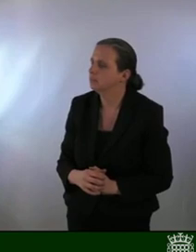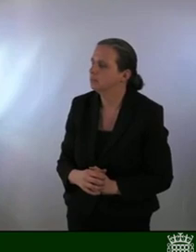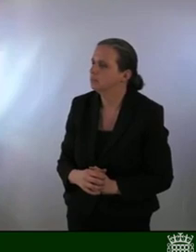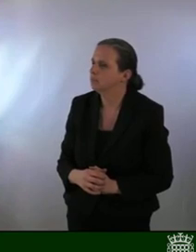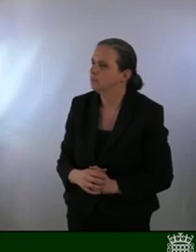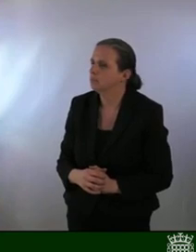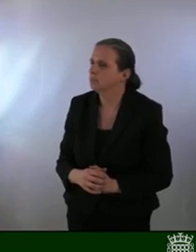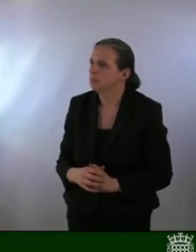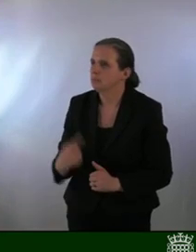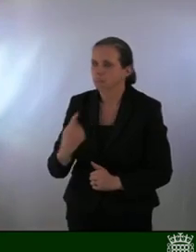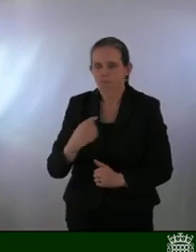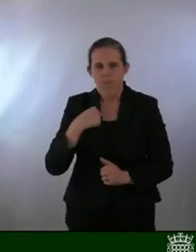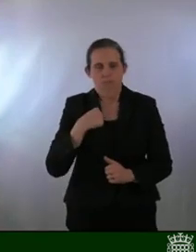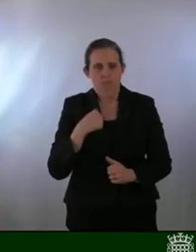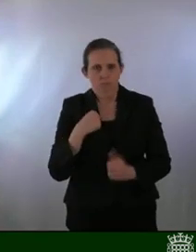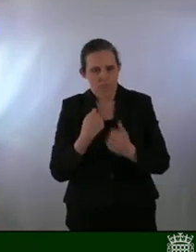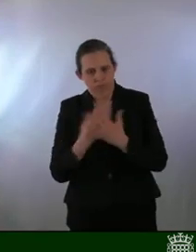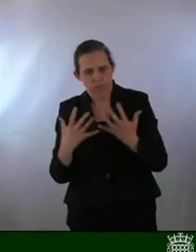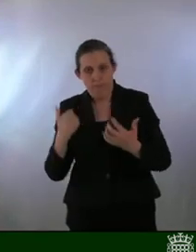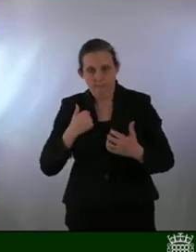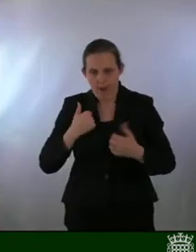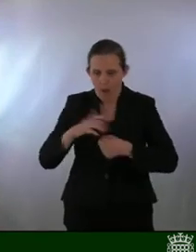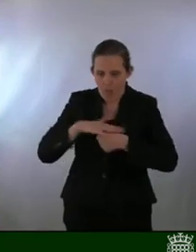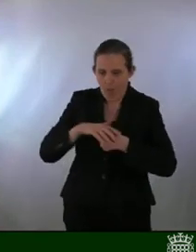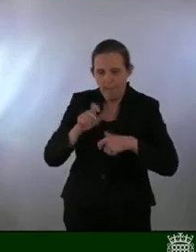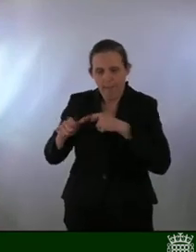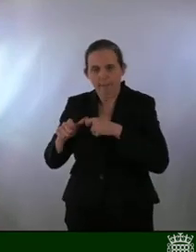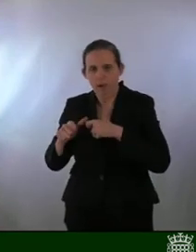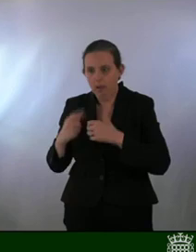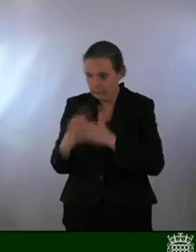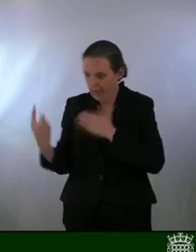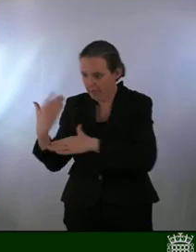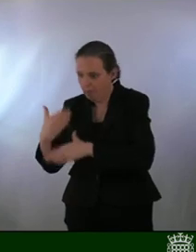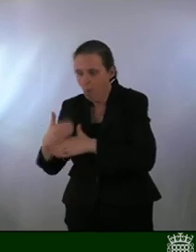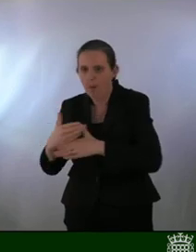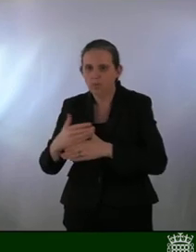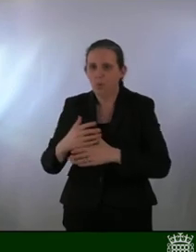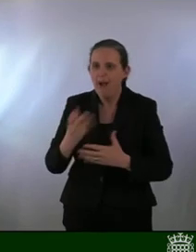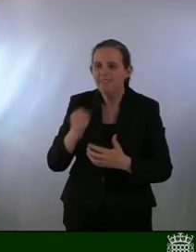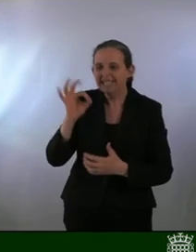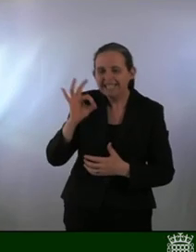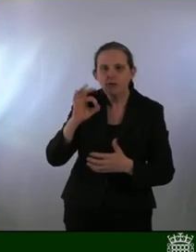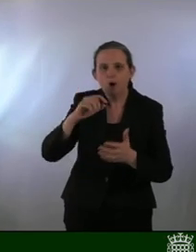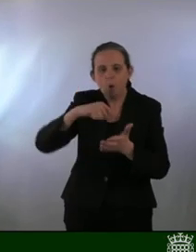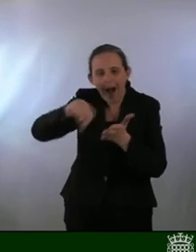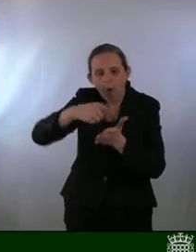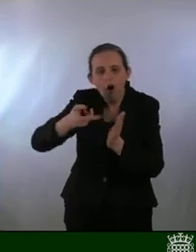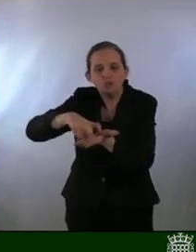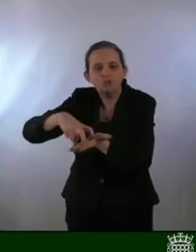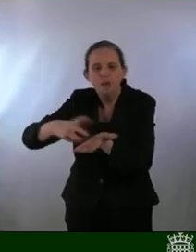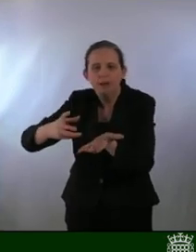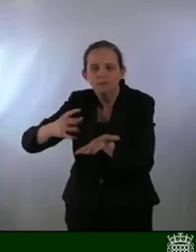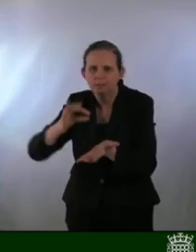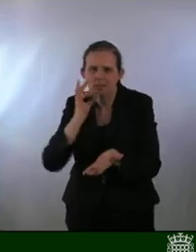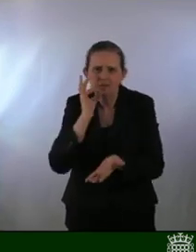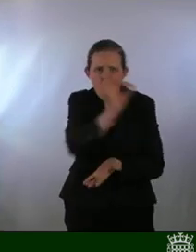of constituents who are either on zero-hours contracts or are self-employed. Now, I've raised this question before, but unless the government can offer